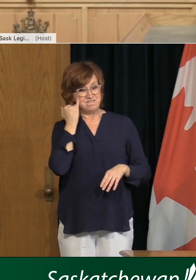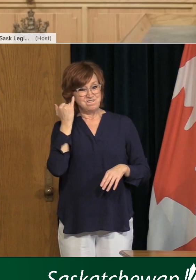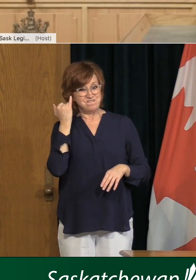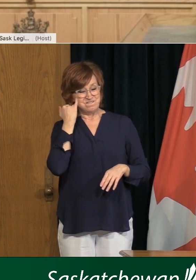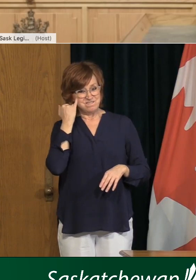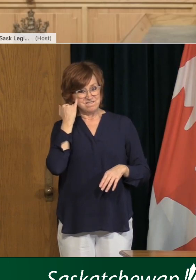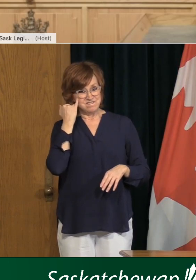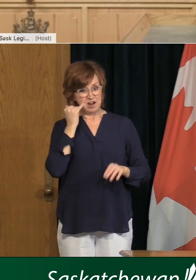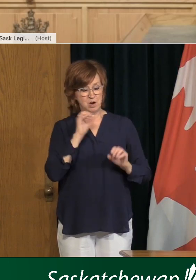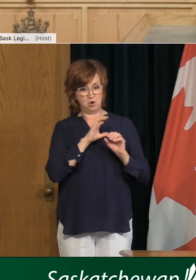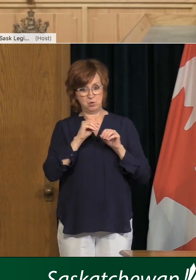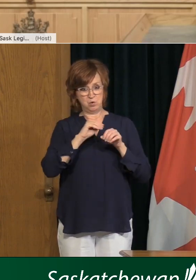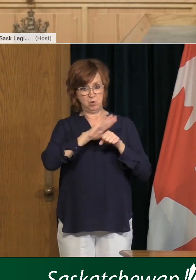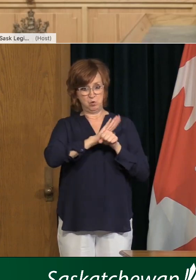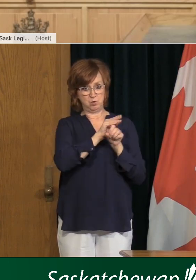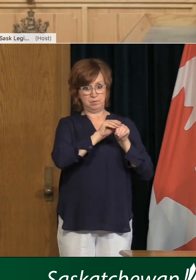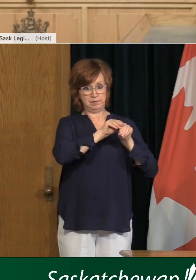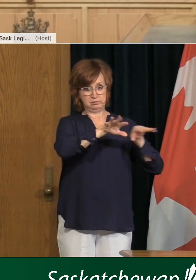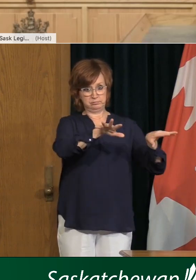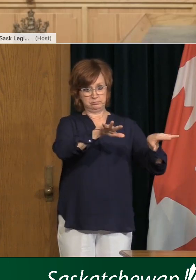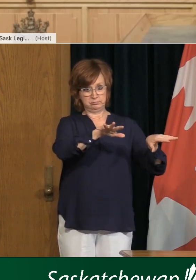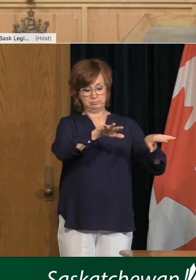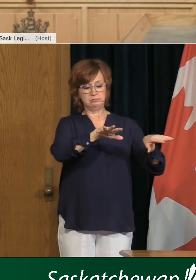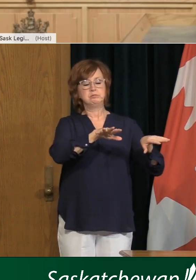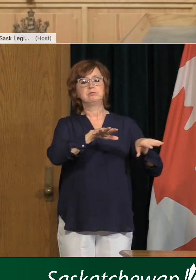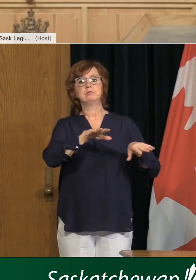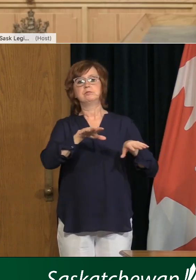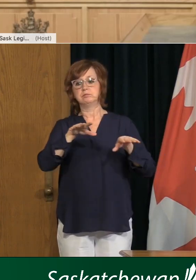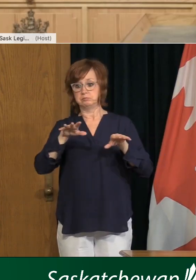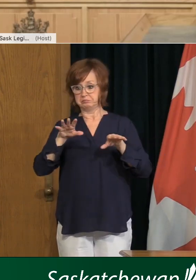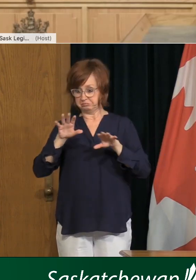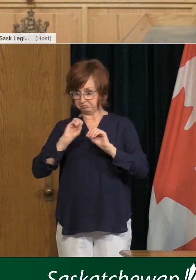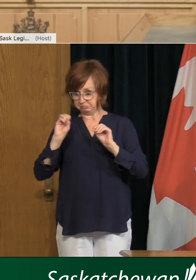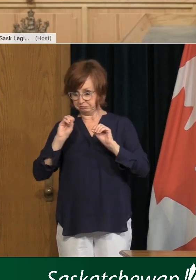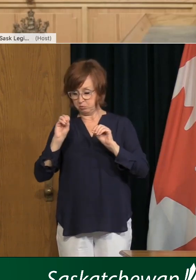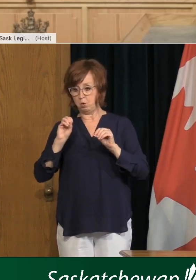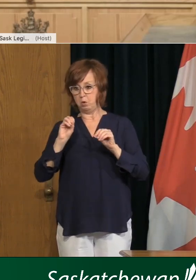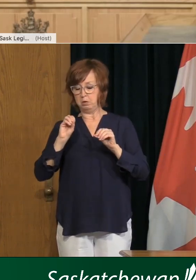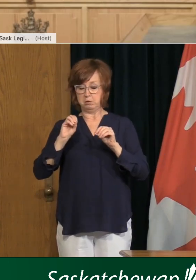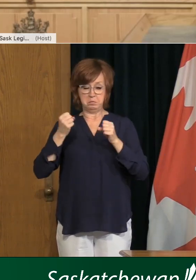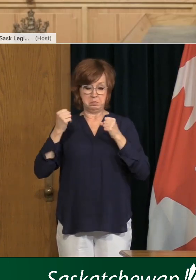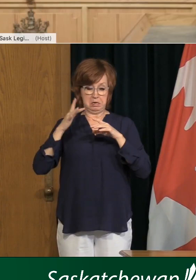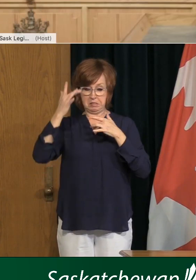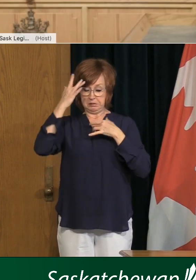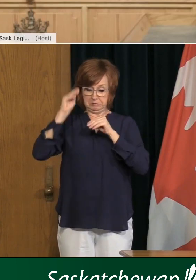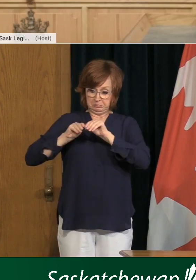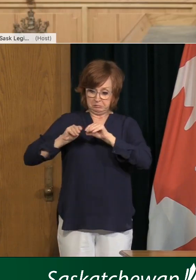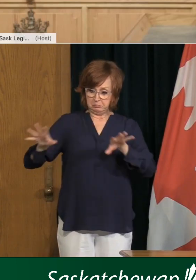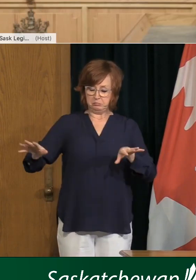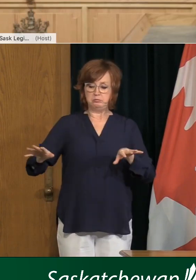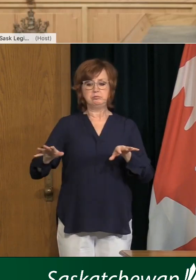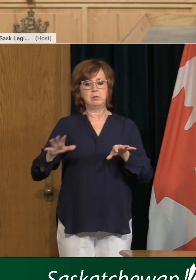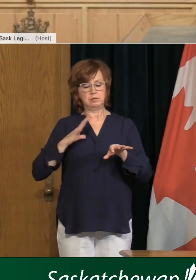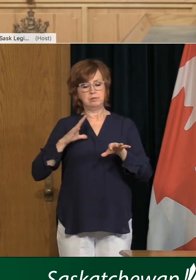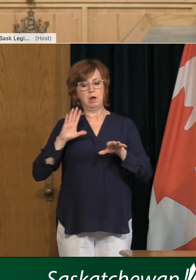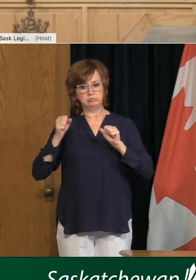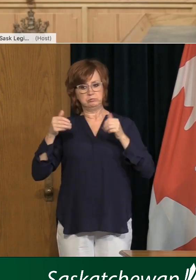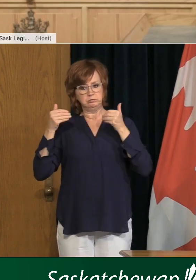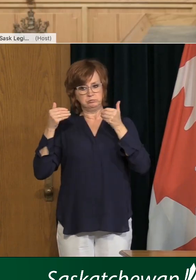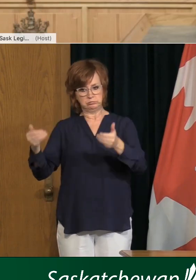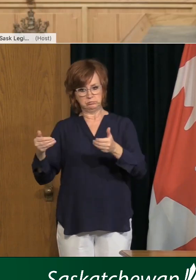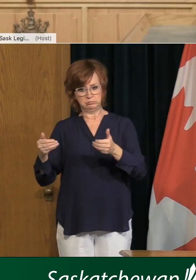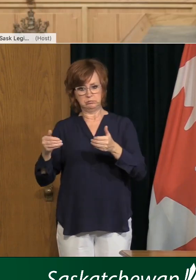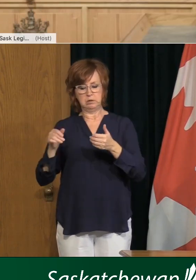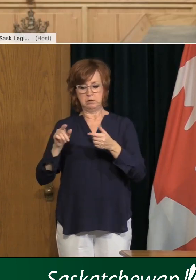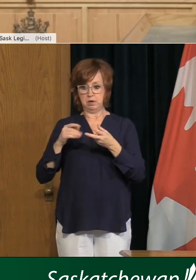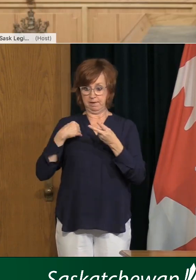occurring, capacity to be able to perform these services, and that includes human resources,